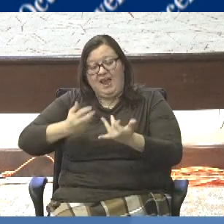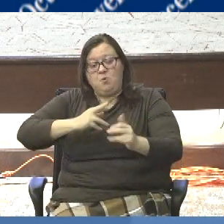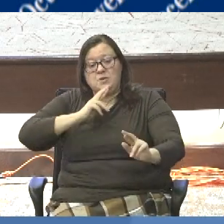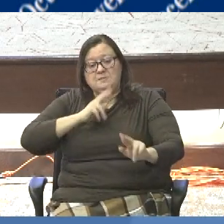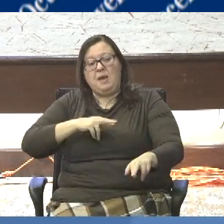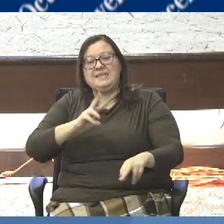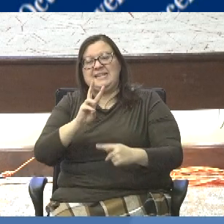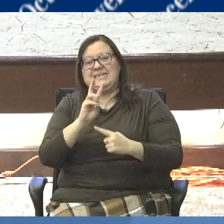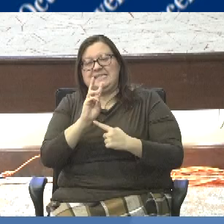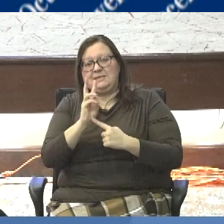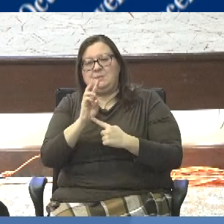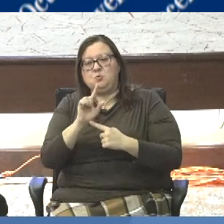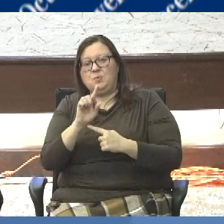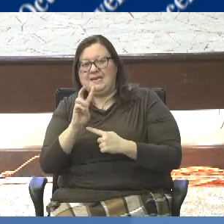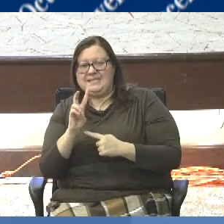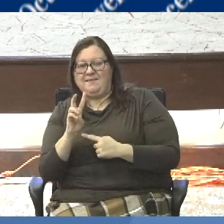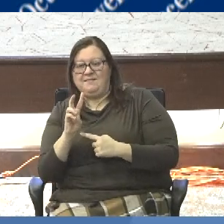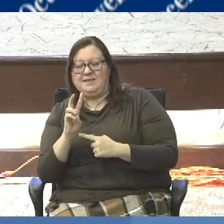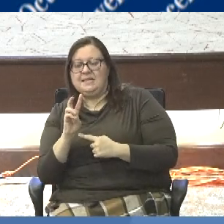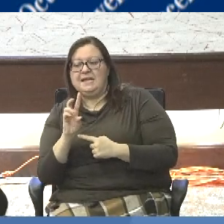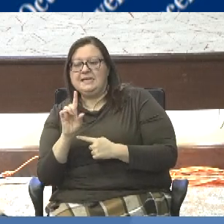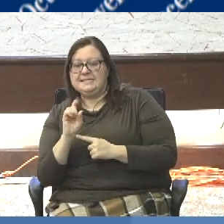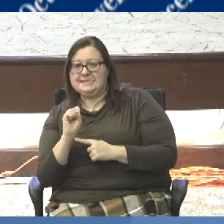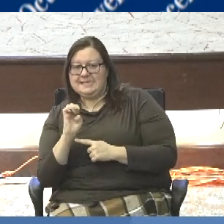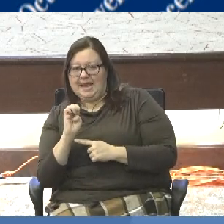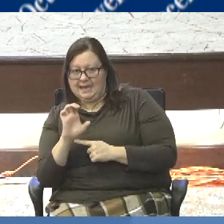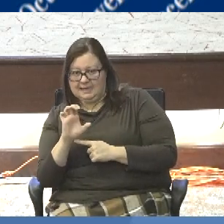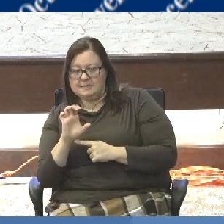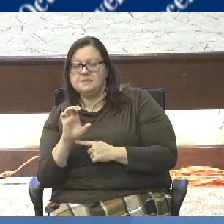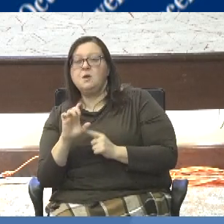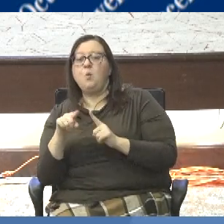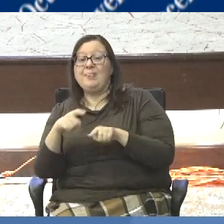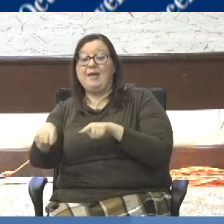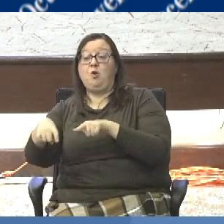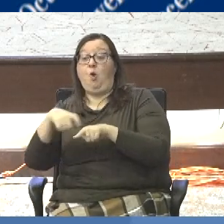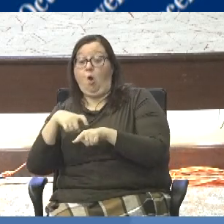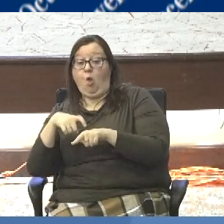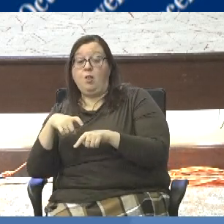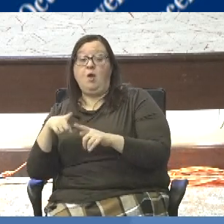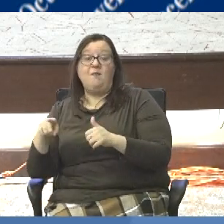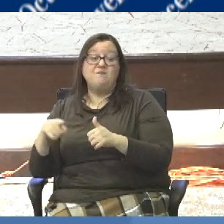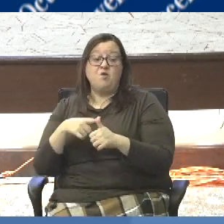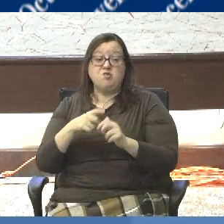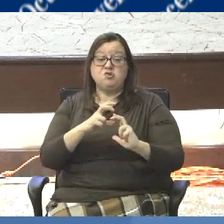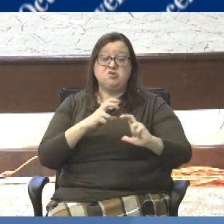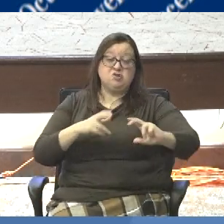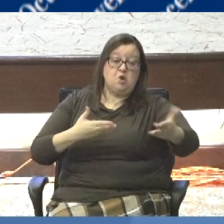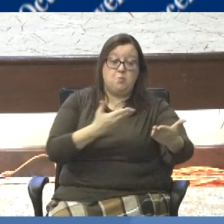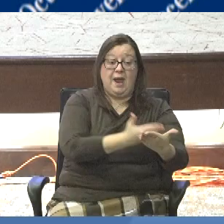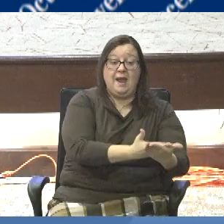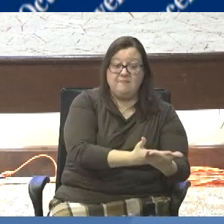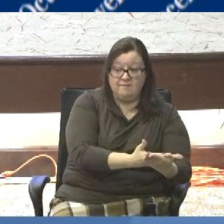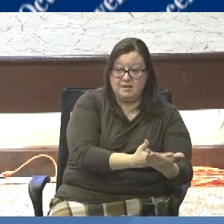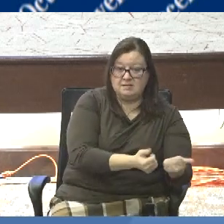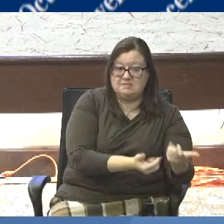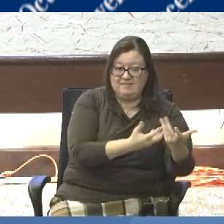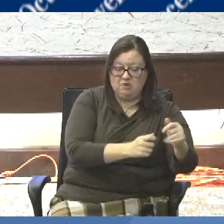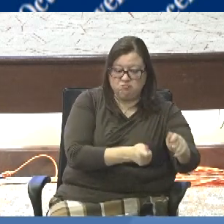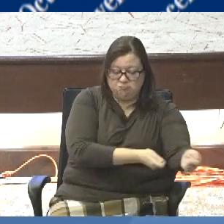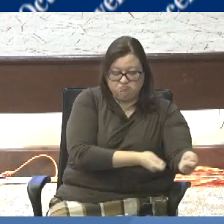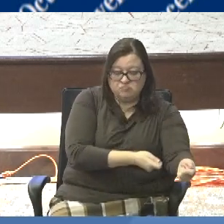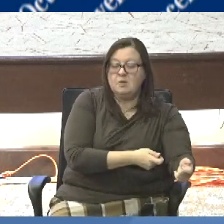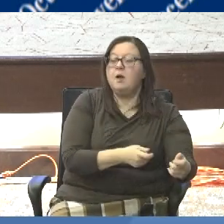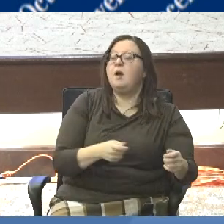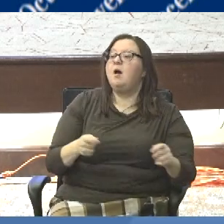minutes and 20 seconds from when a call is received at our dispatch center to when the first engine company arrives on scene of that fire. The way that breaks down is the